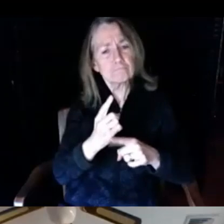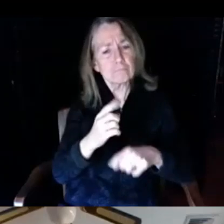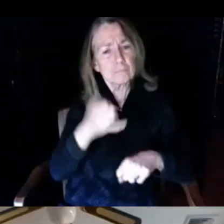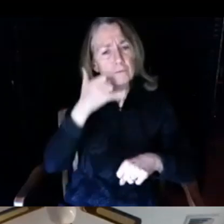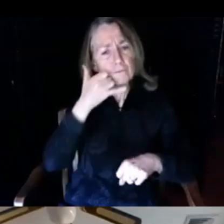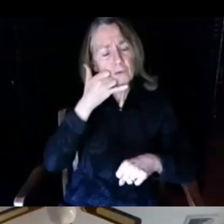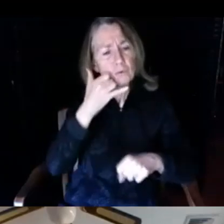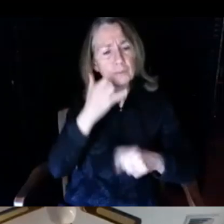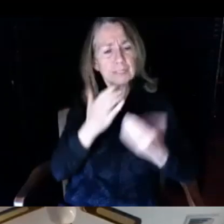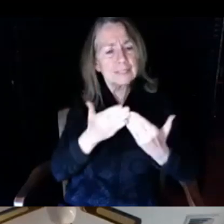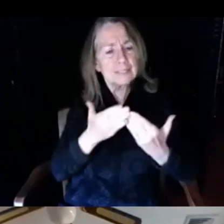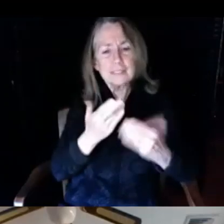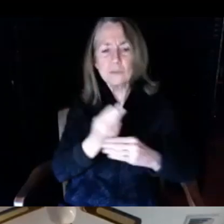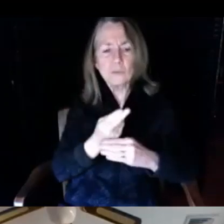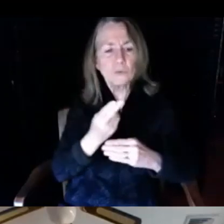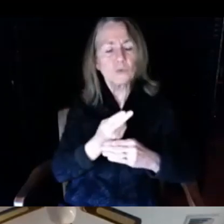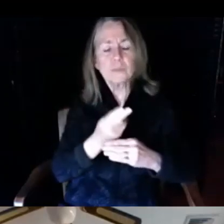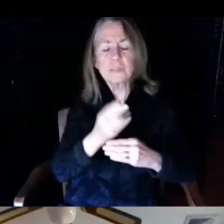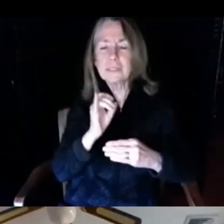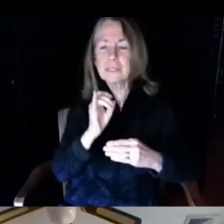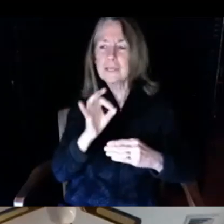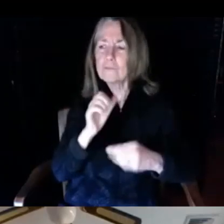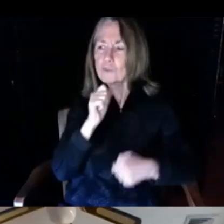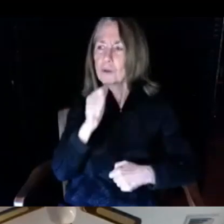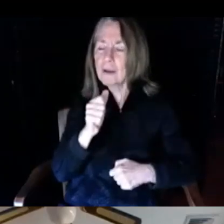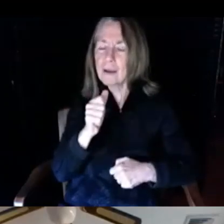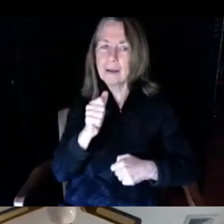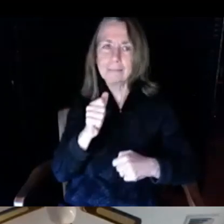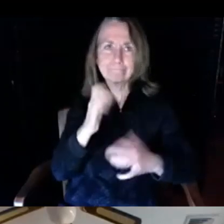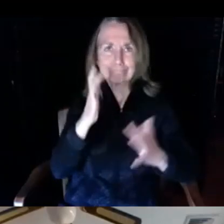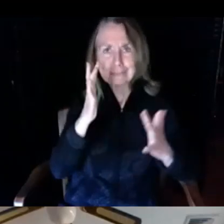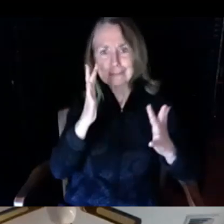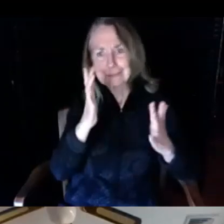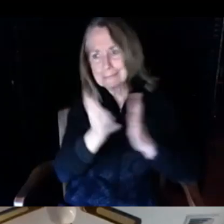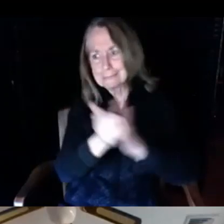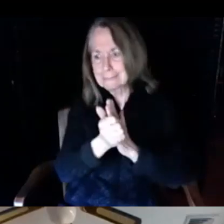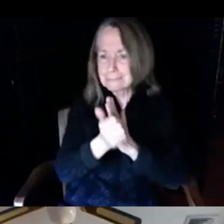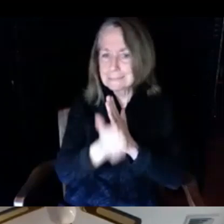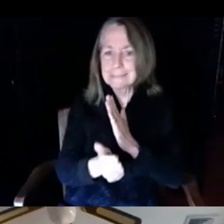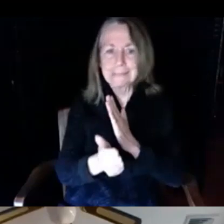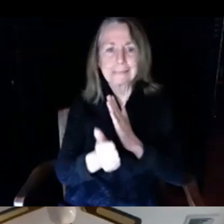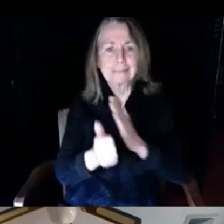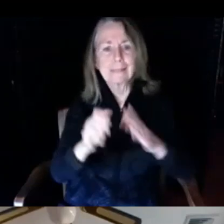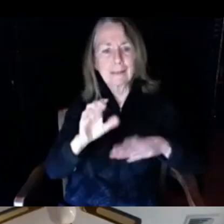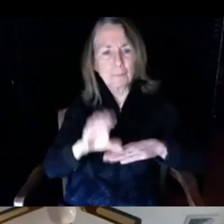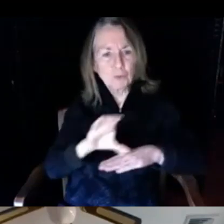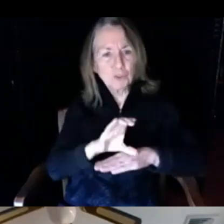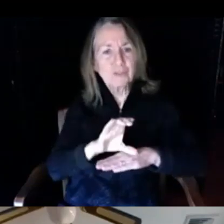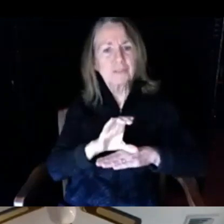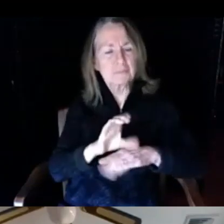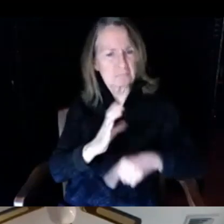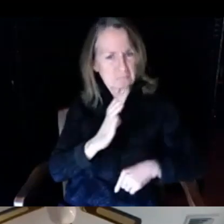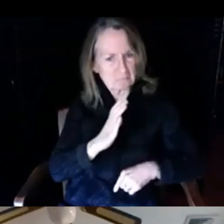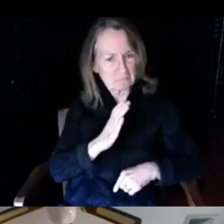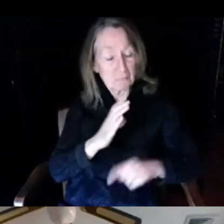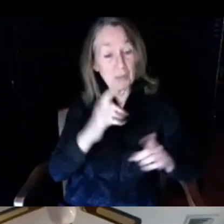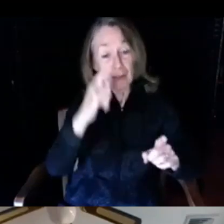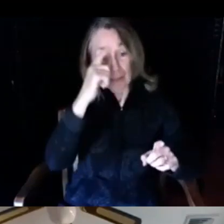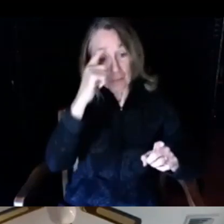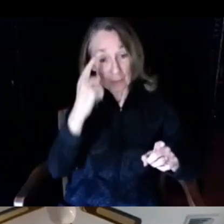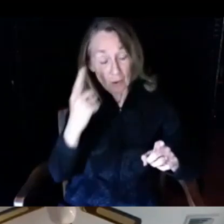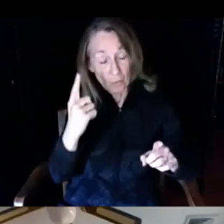it's easier to use if you're not savvy with tablets and things like that. The black one is